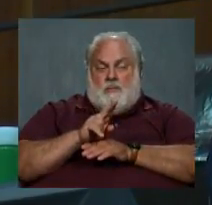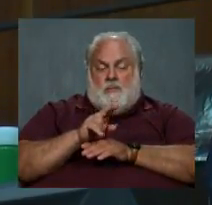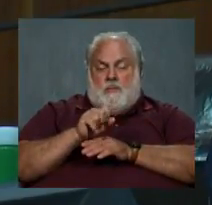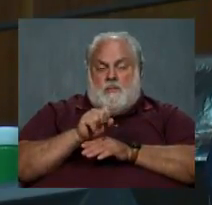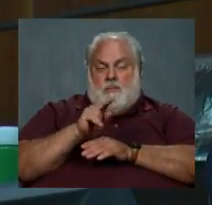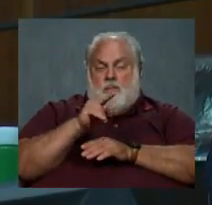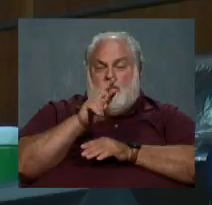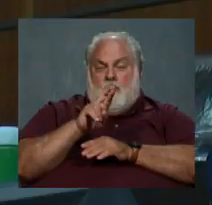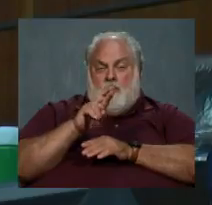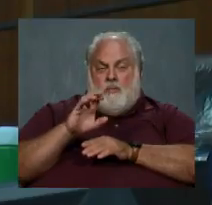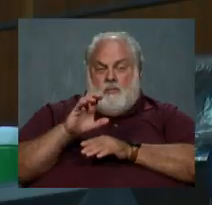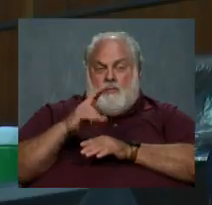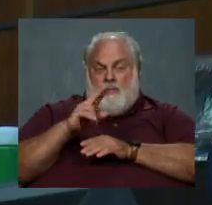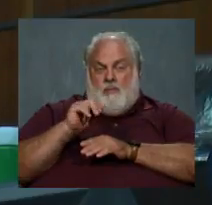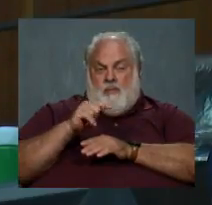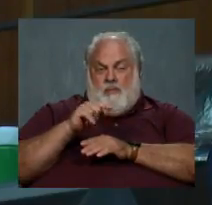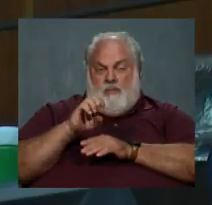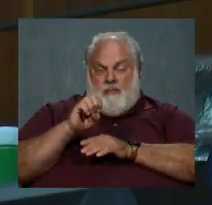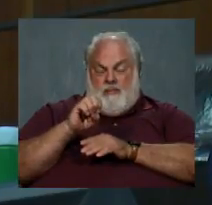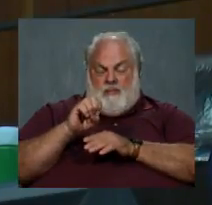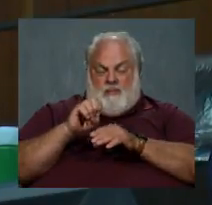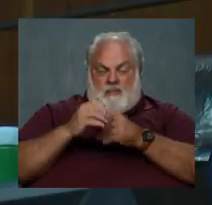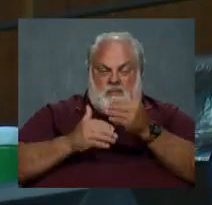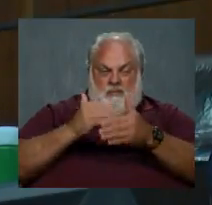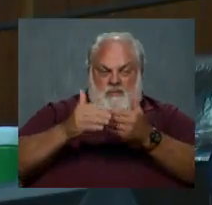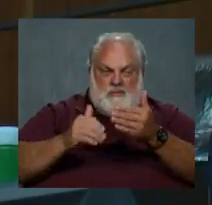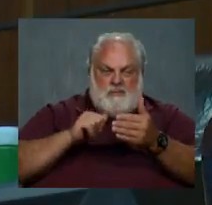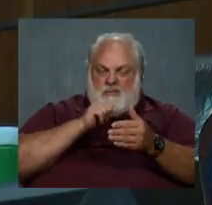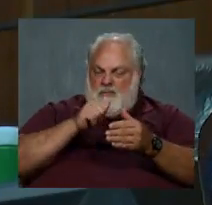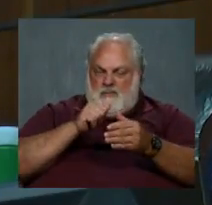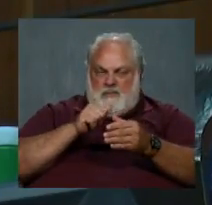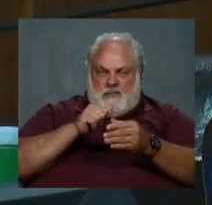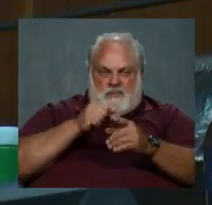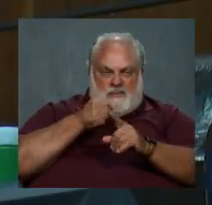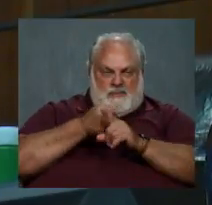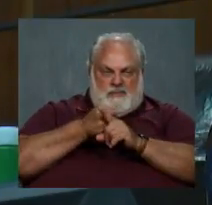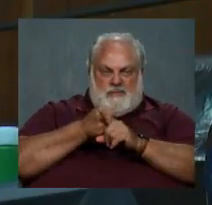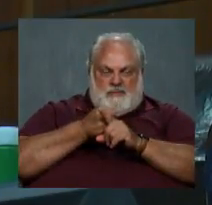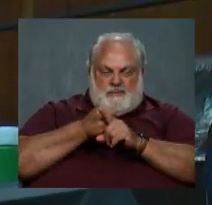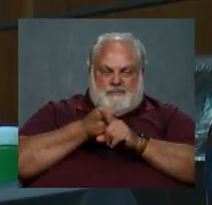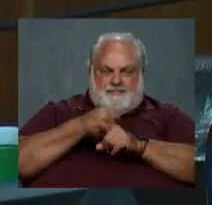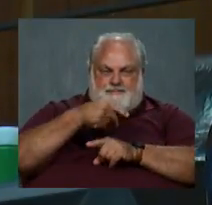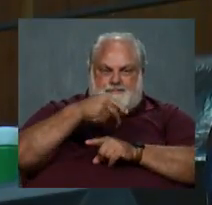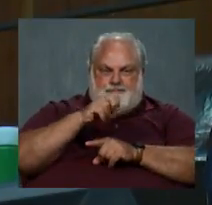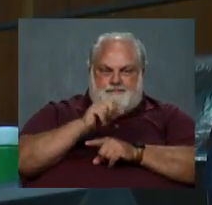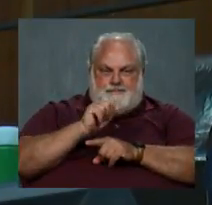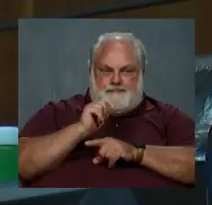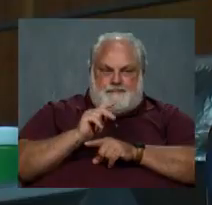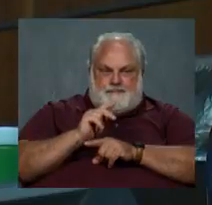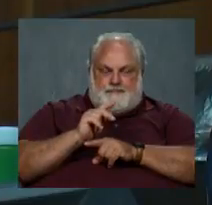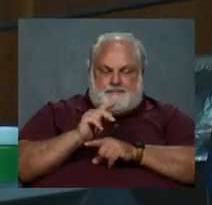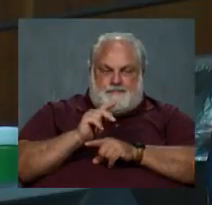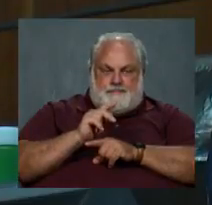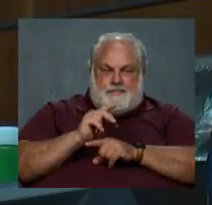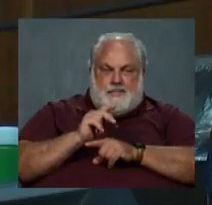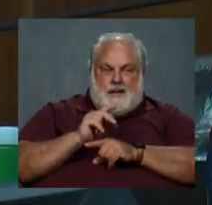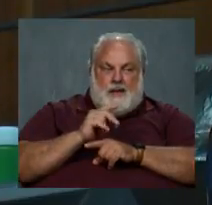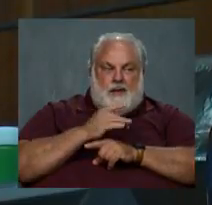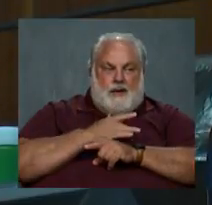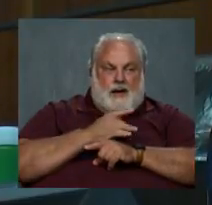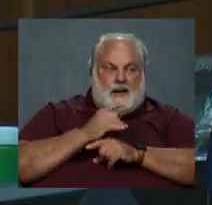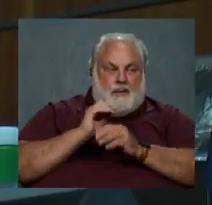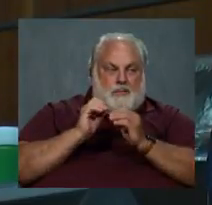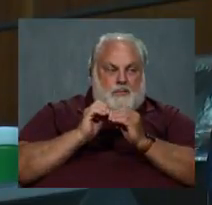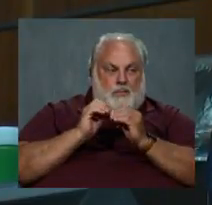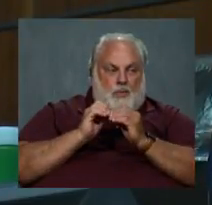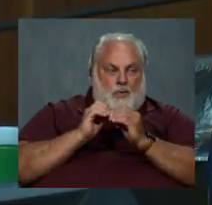surcharge method, which I don't think has had a big impact on peak hour usage. I'd like to use more of a stick approach and